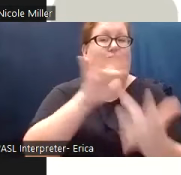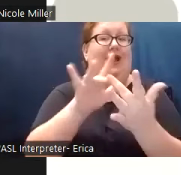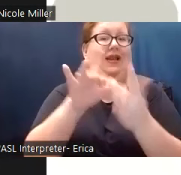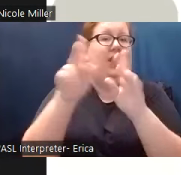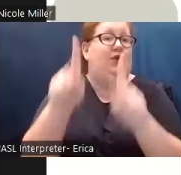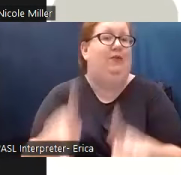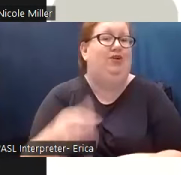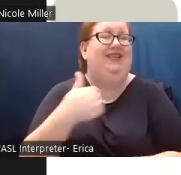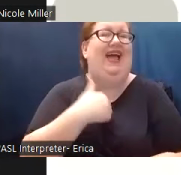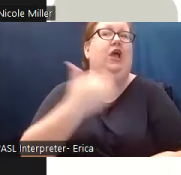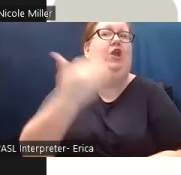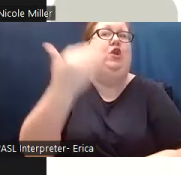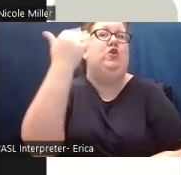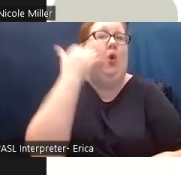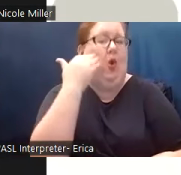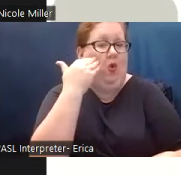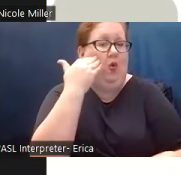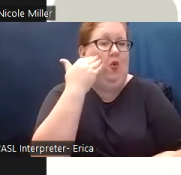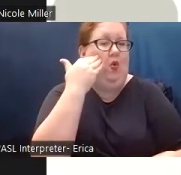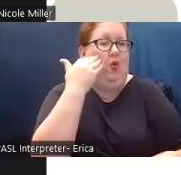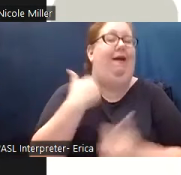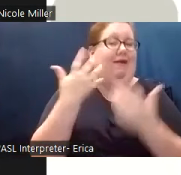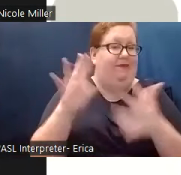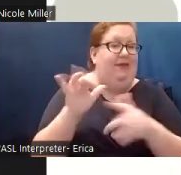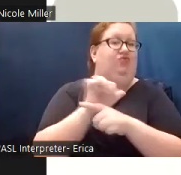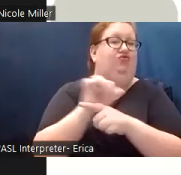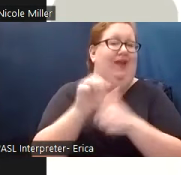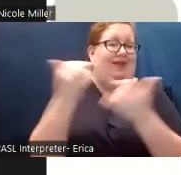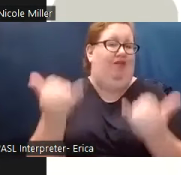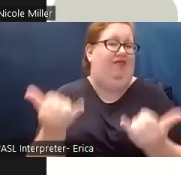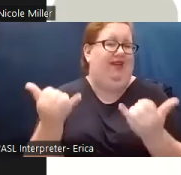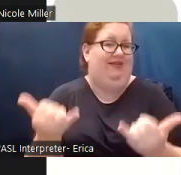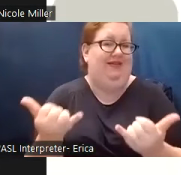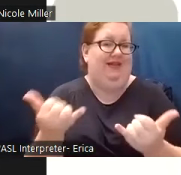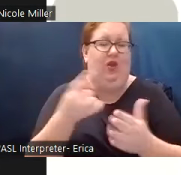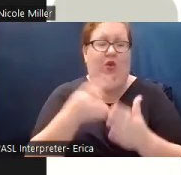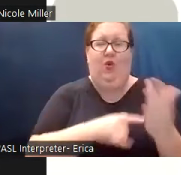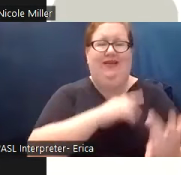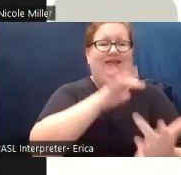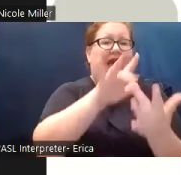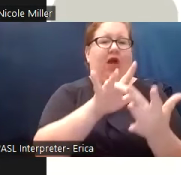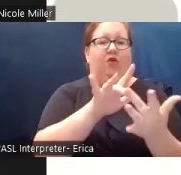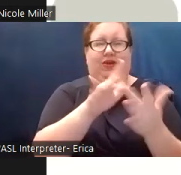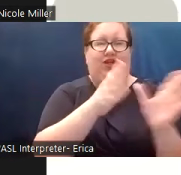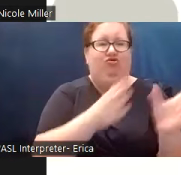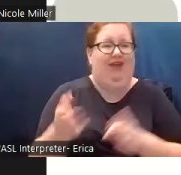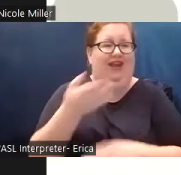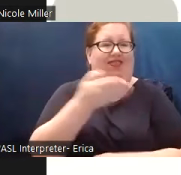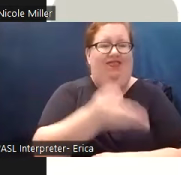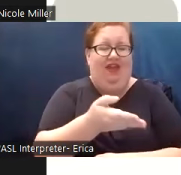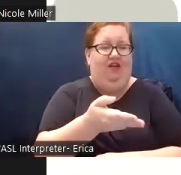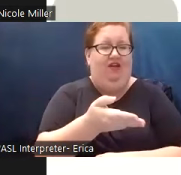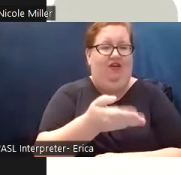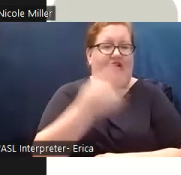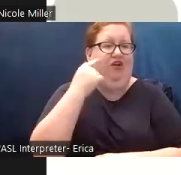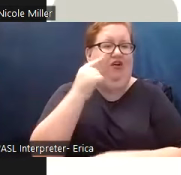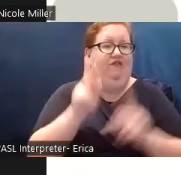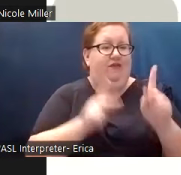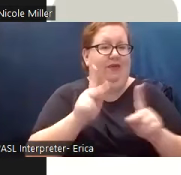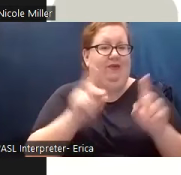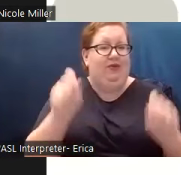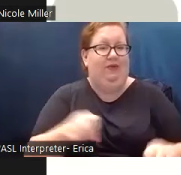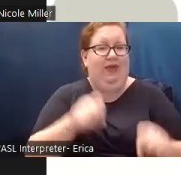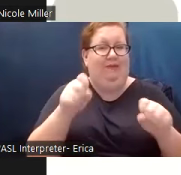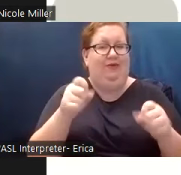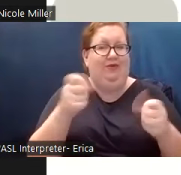I know has been trained on this? Like, what's the outreach strategy there for consumers to be able to,